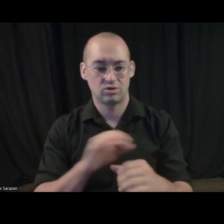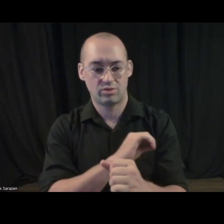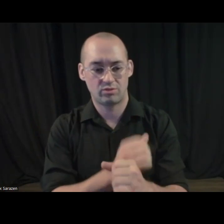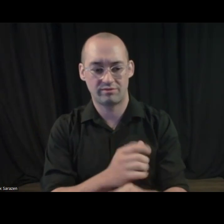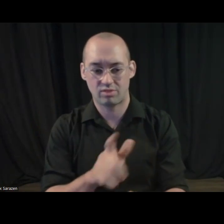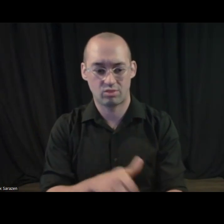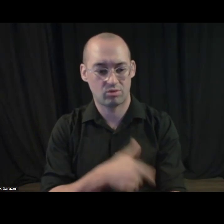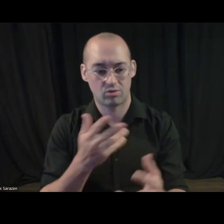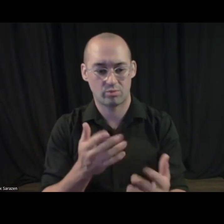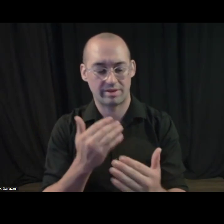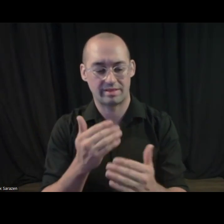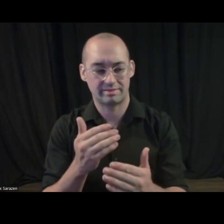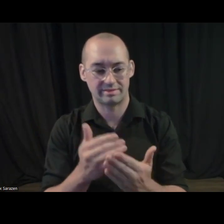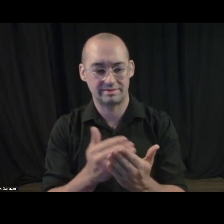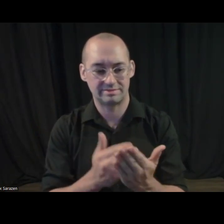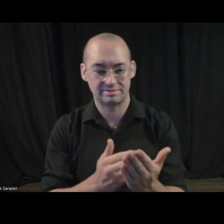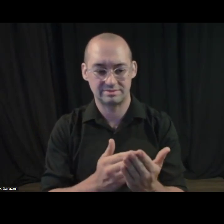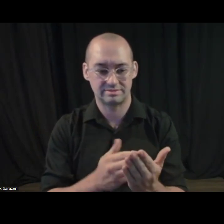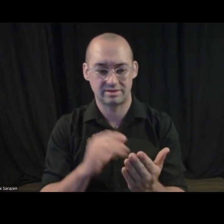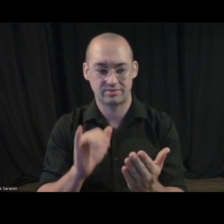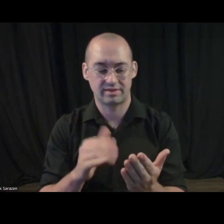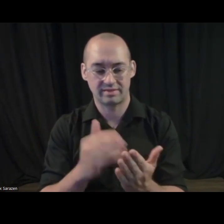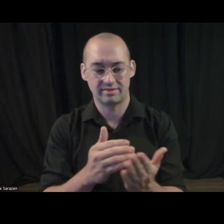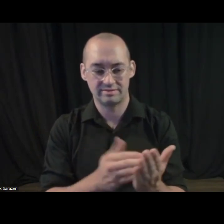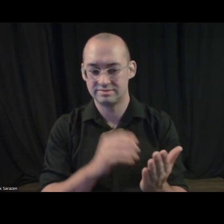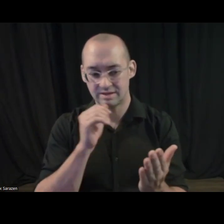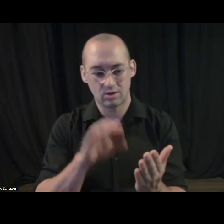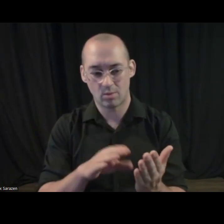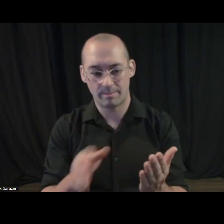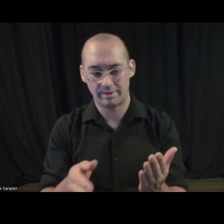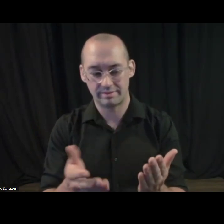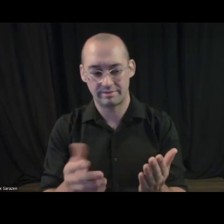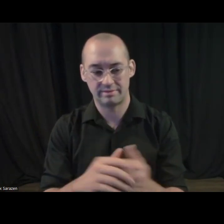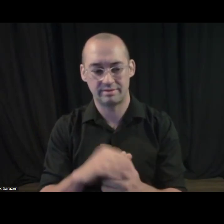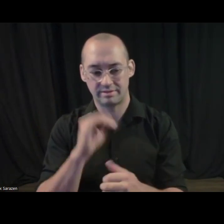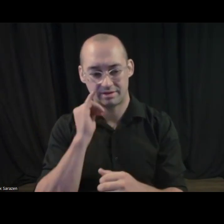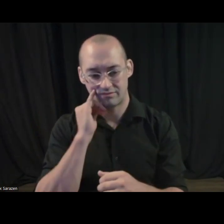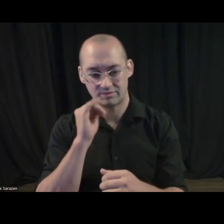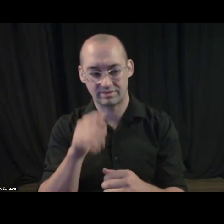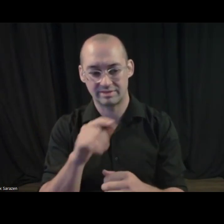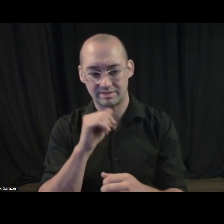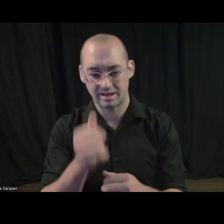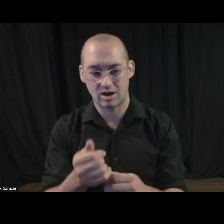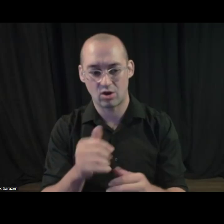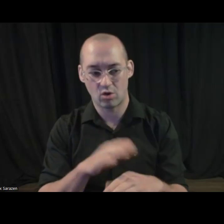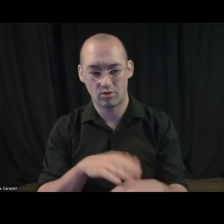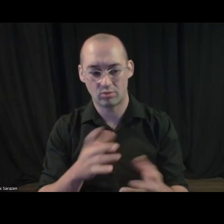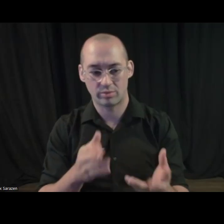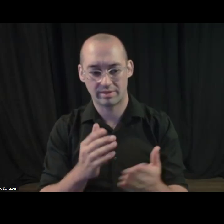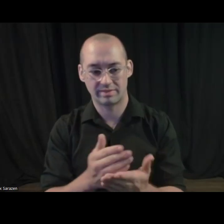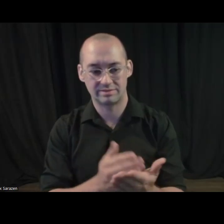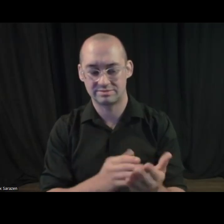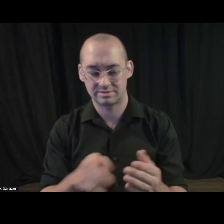lists are not even open. So unless someone is currently on the wait list, these programs are not accessible or not available to